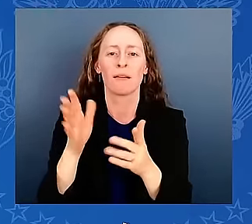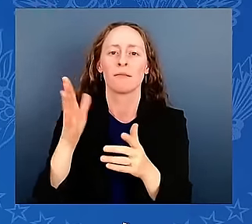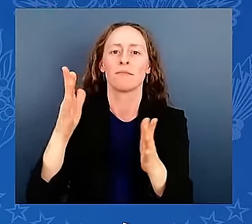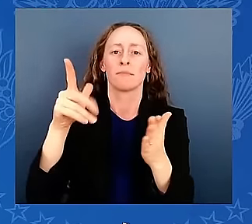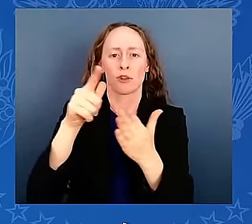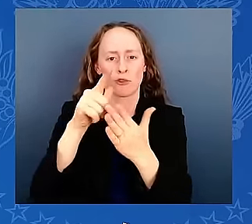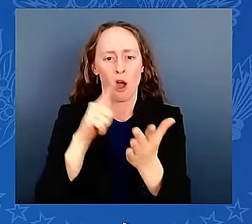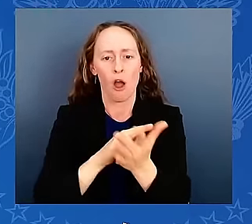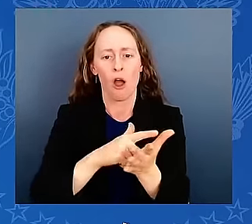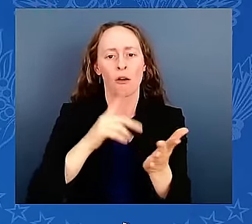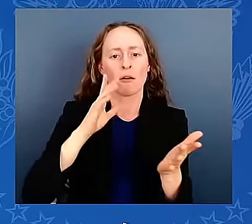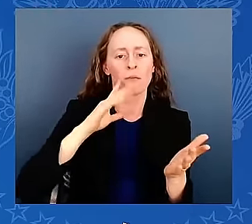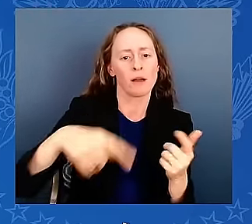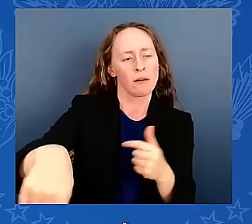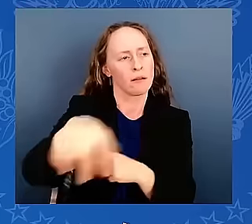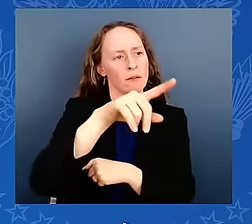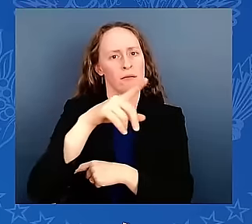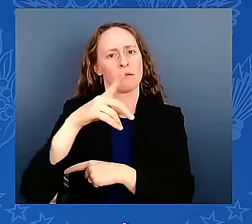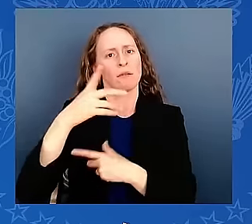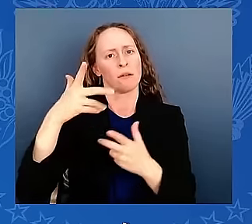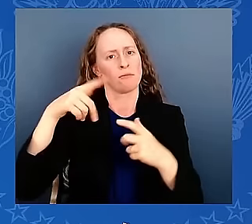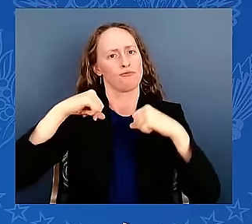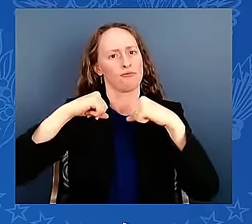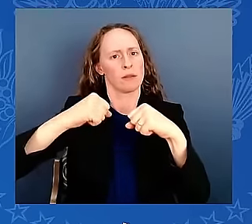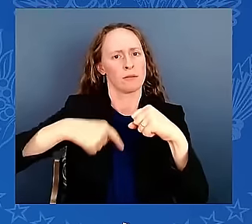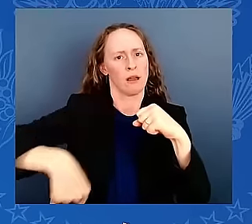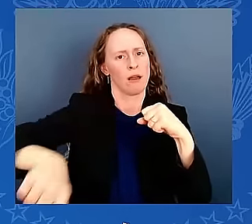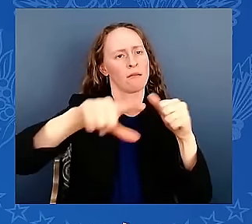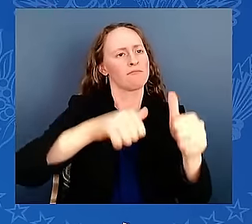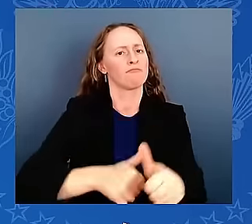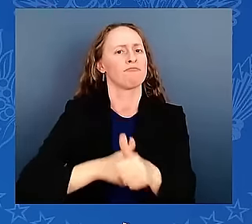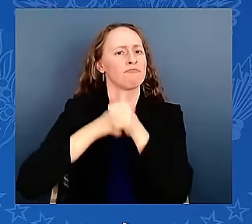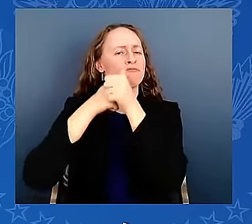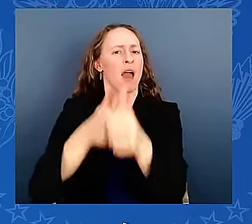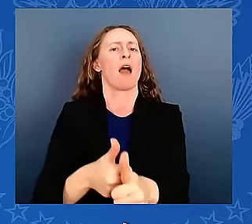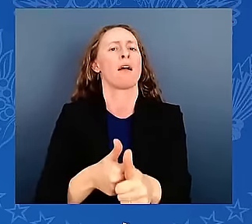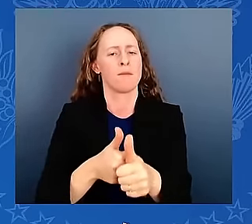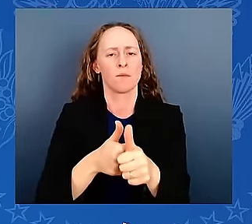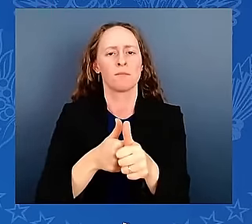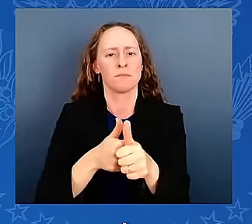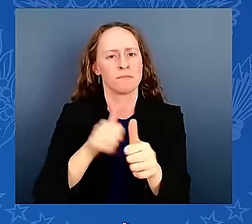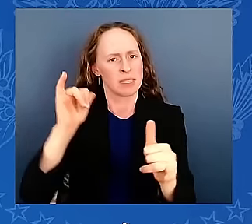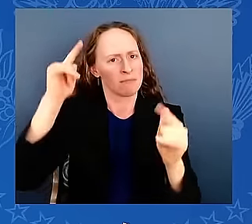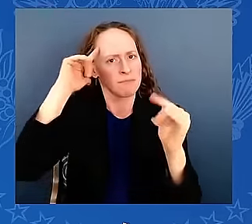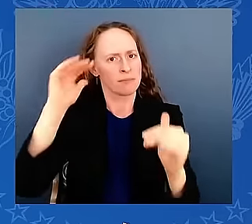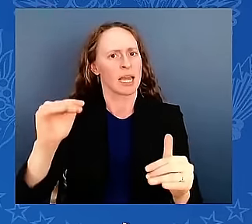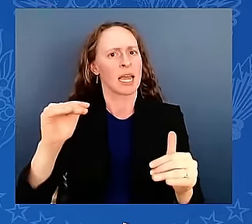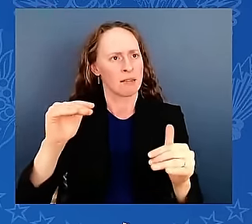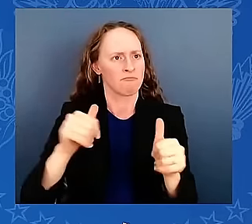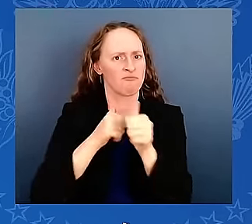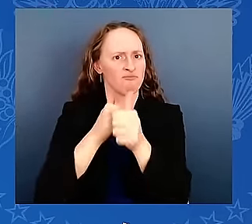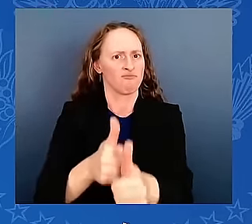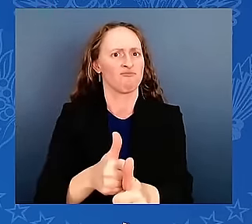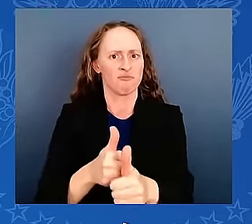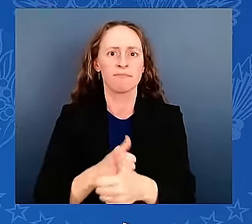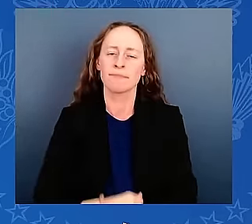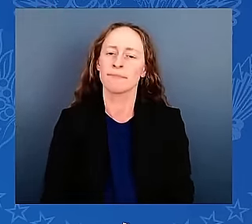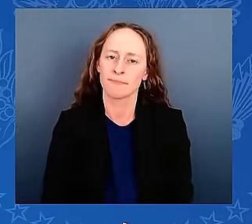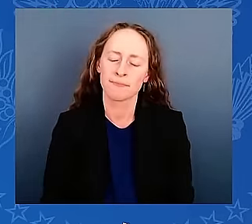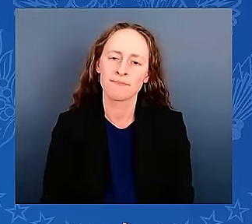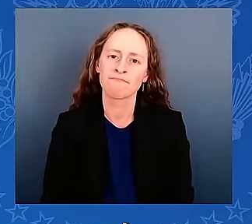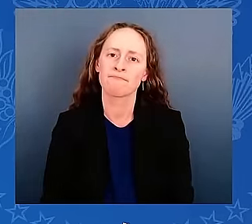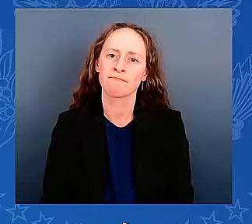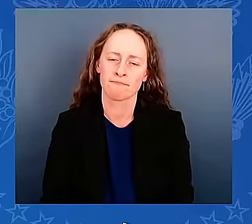intact in our Constitution. Now, we've experienced that what we